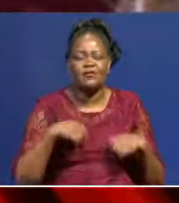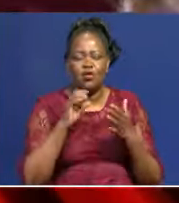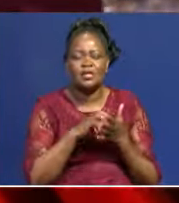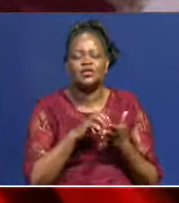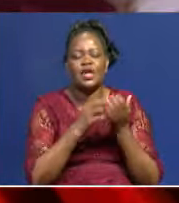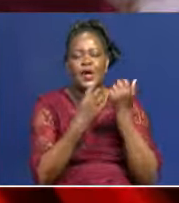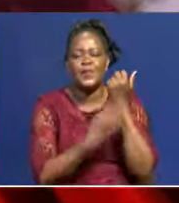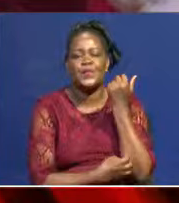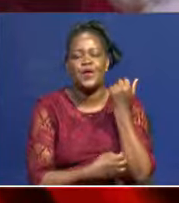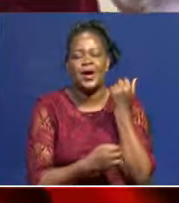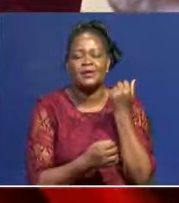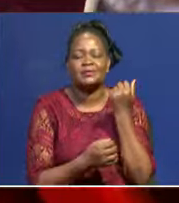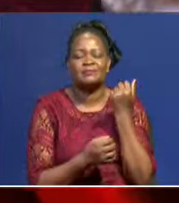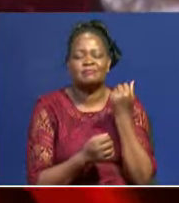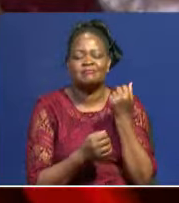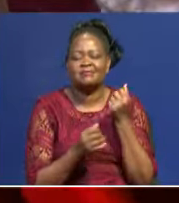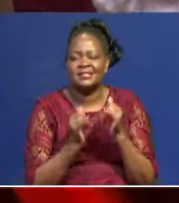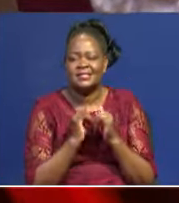hygiene.